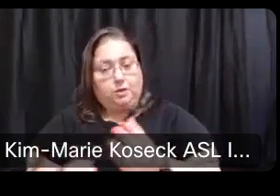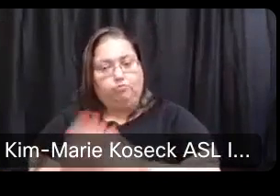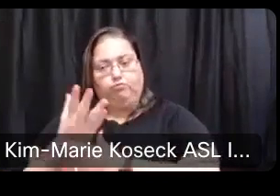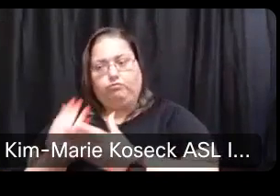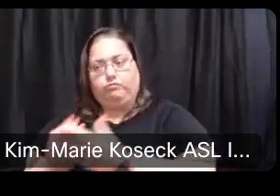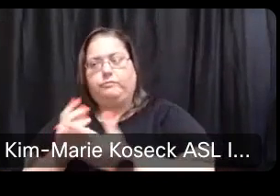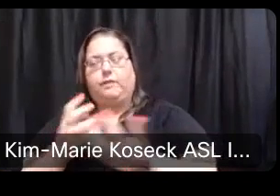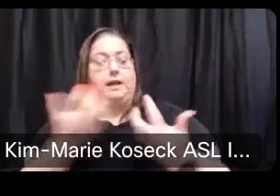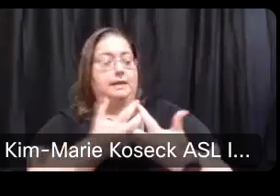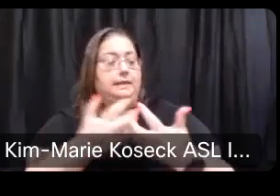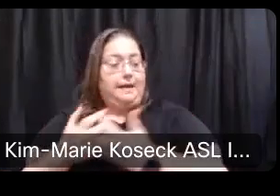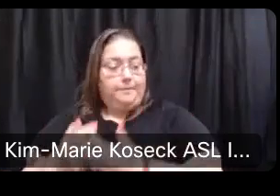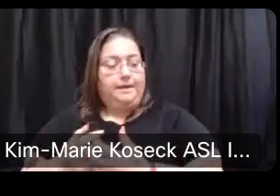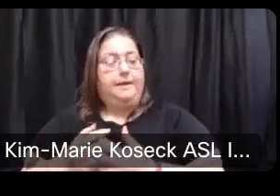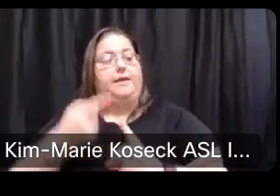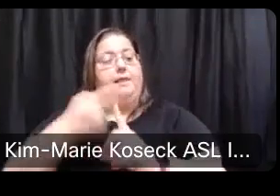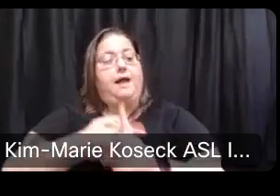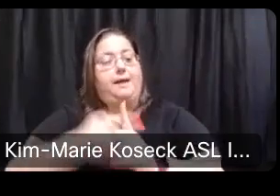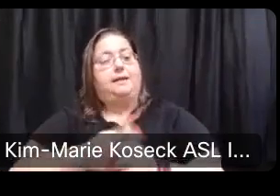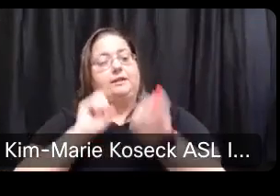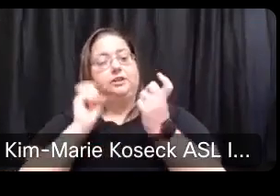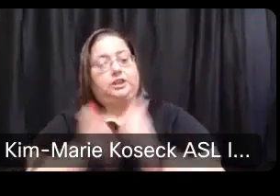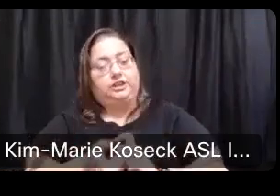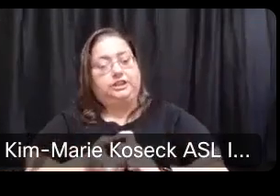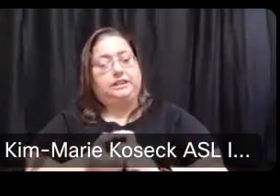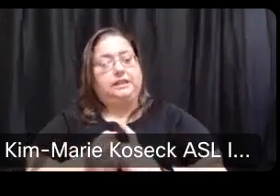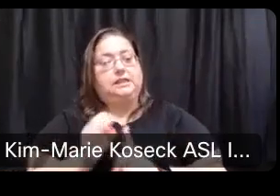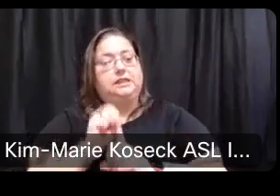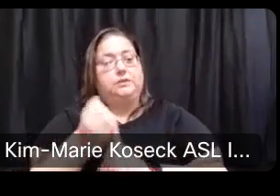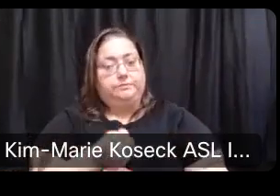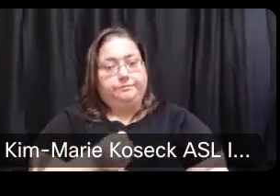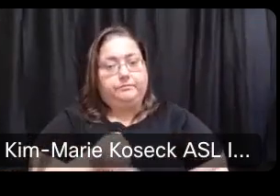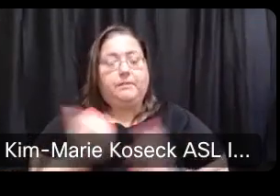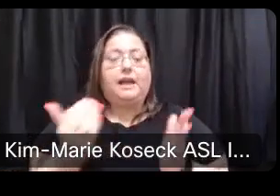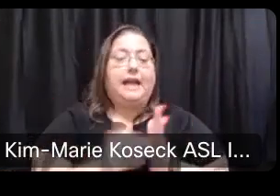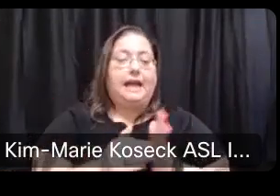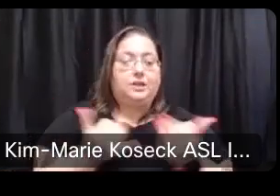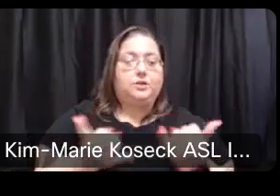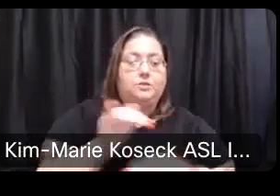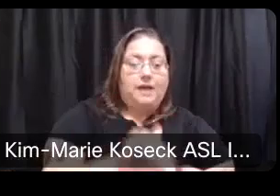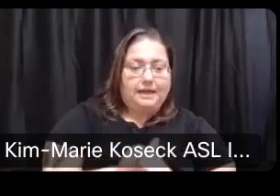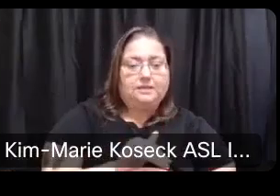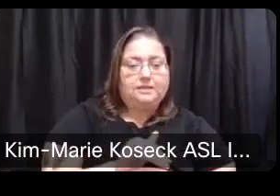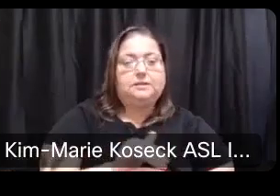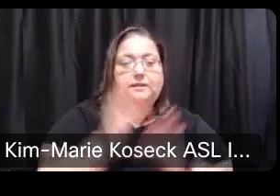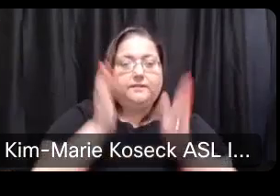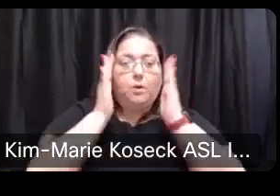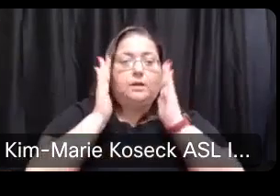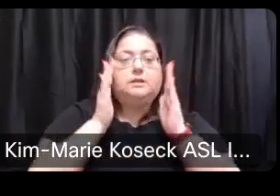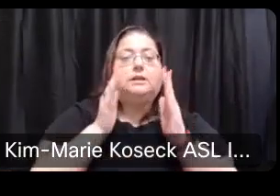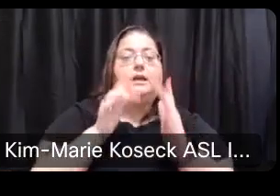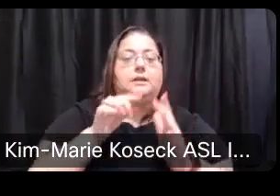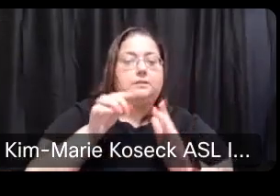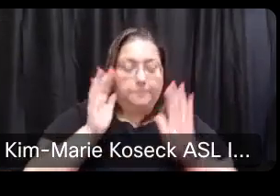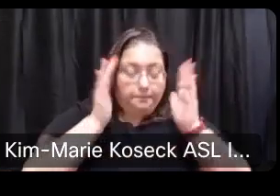a changing environmental conditions. So again, tonight's feature will be concentrating